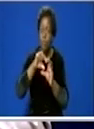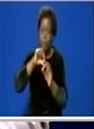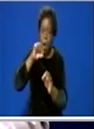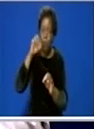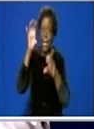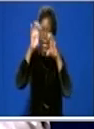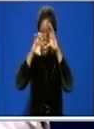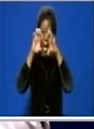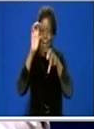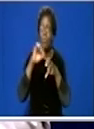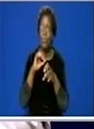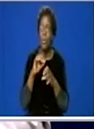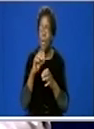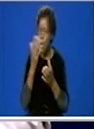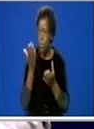say the skeleton?